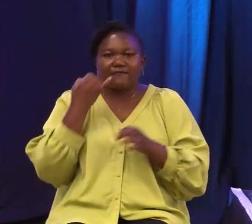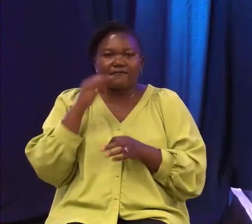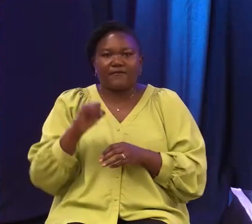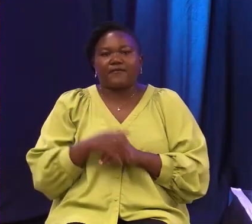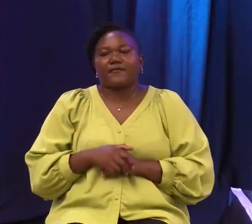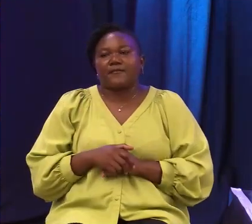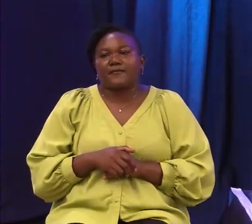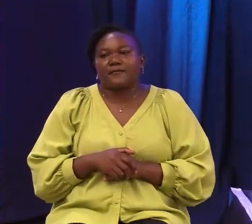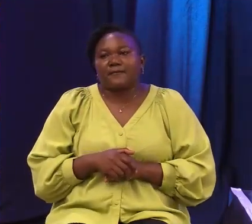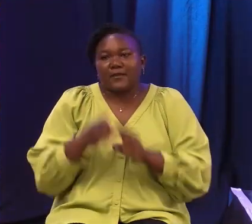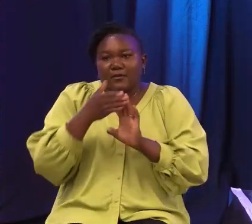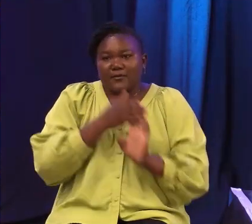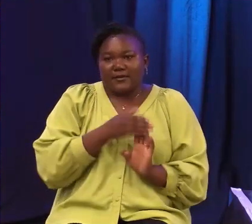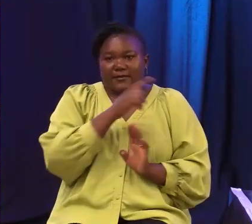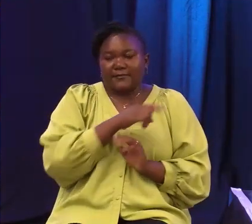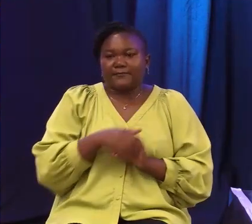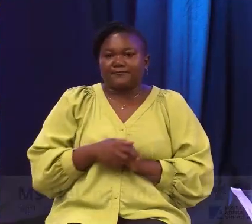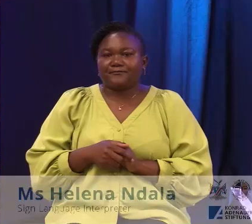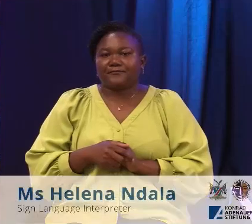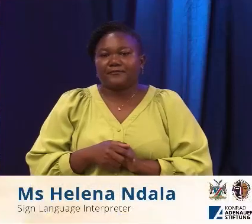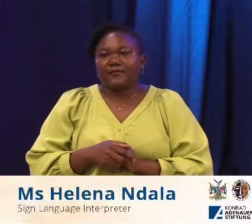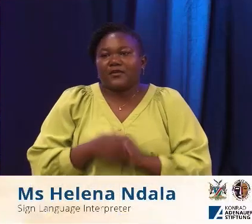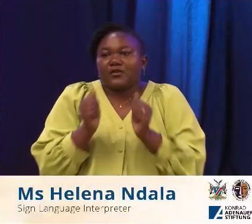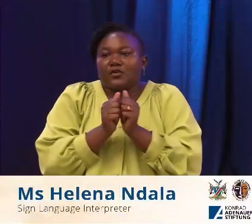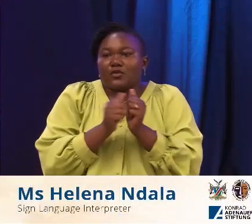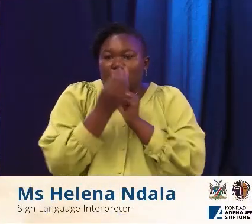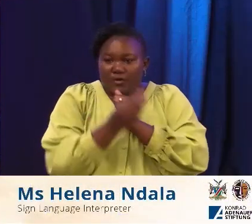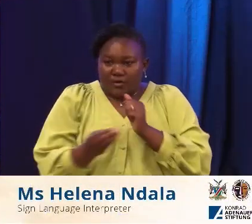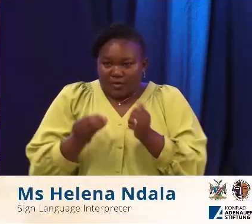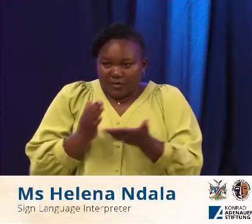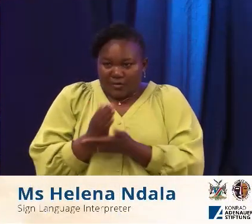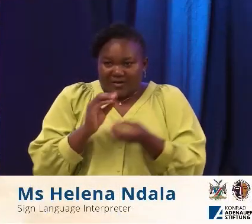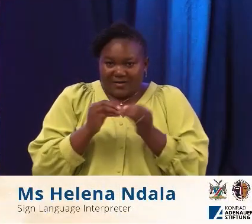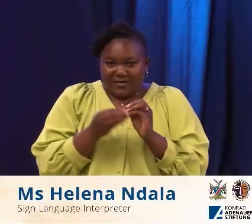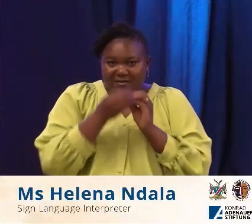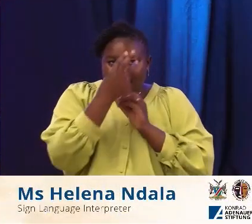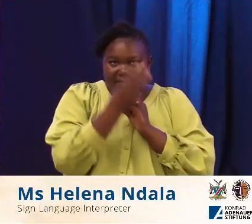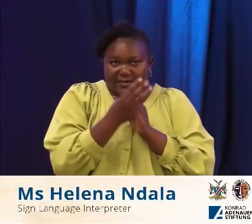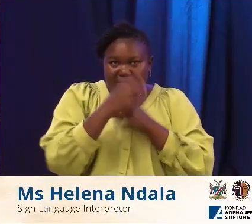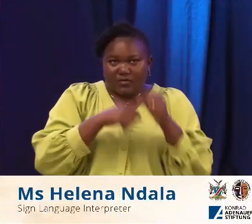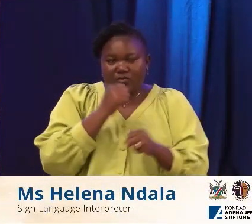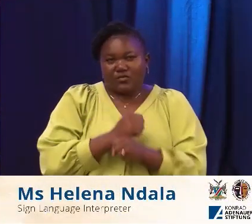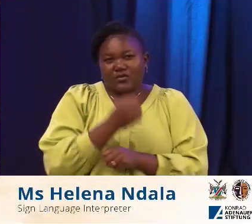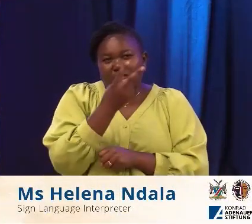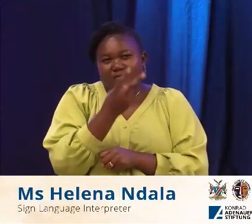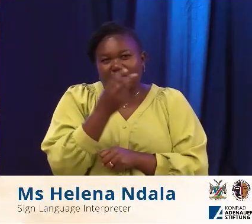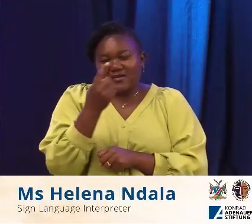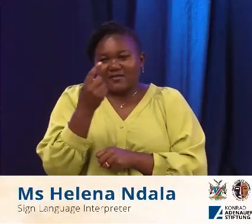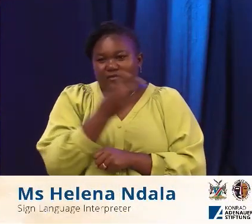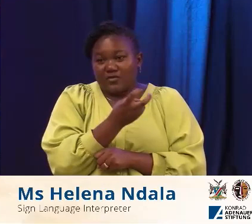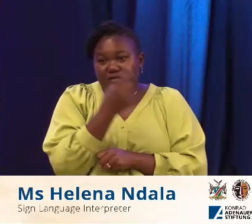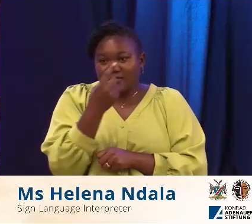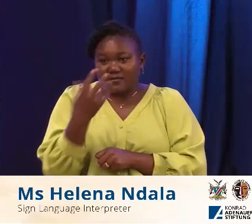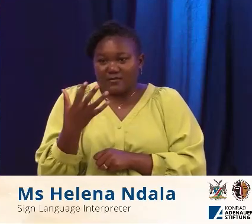about this Protection Act. According to the Child Care and Protection Act number 3 of 2015, it's to account for